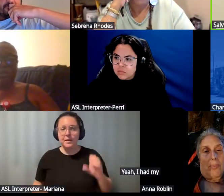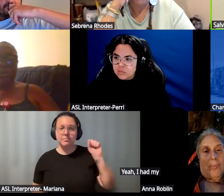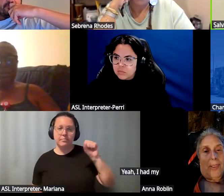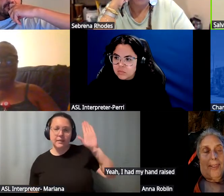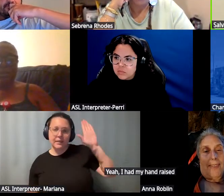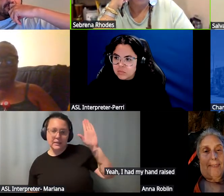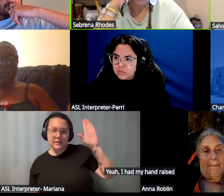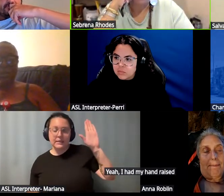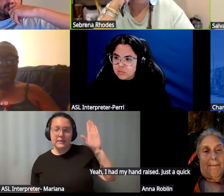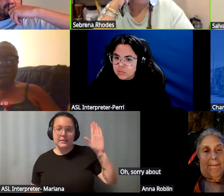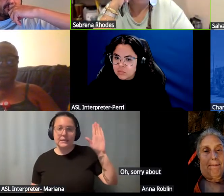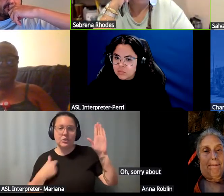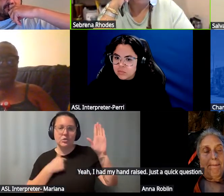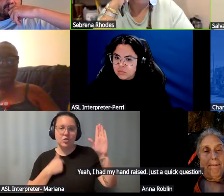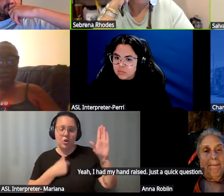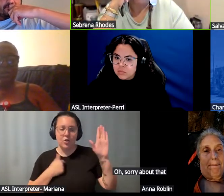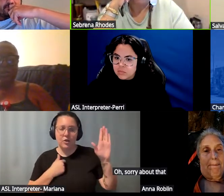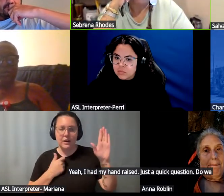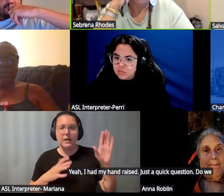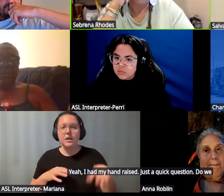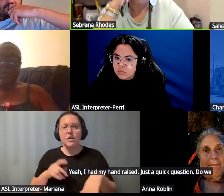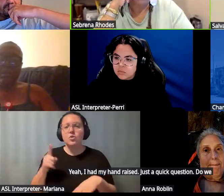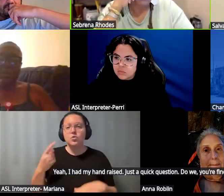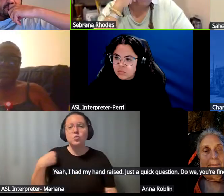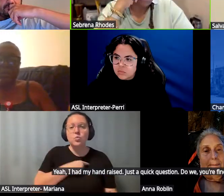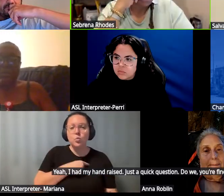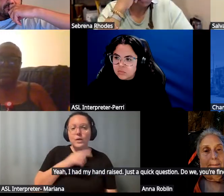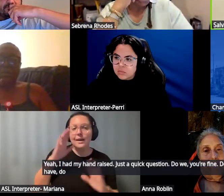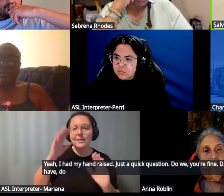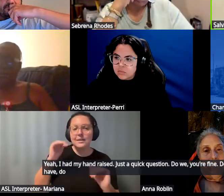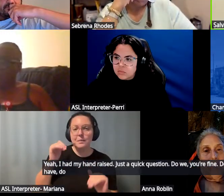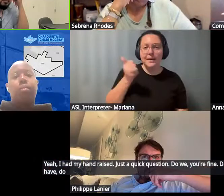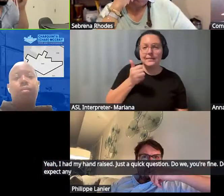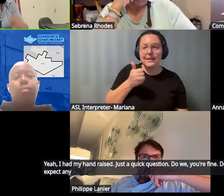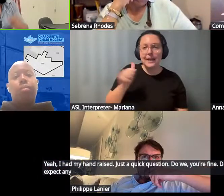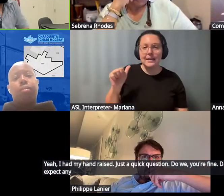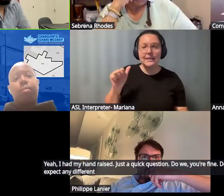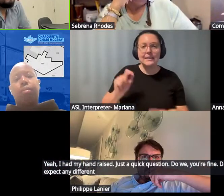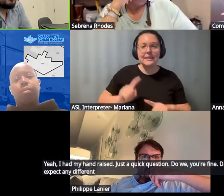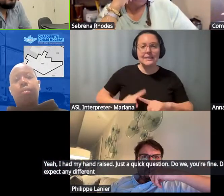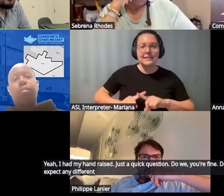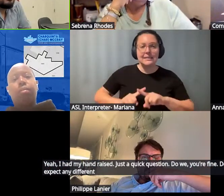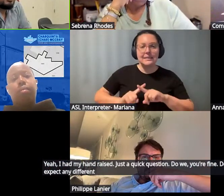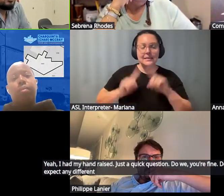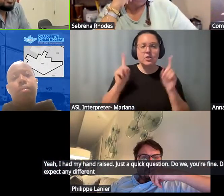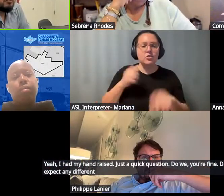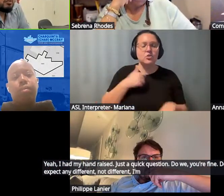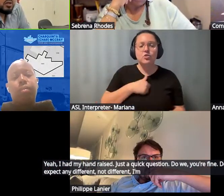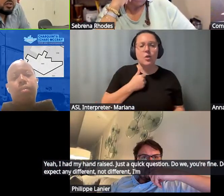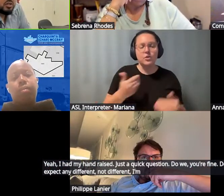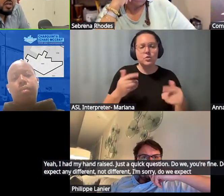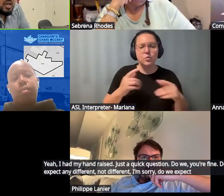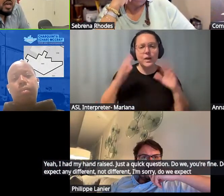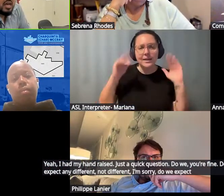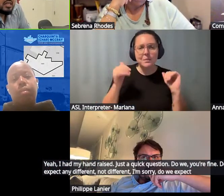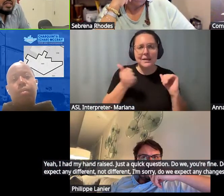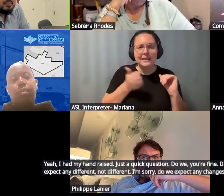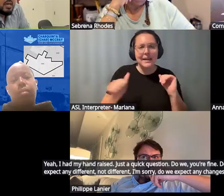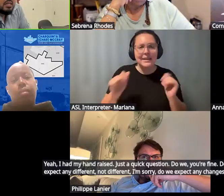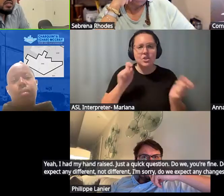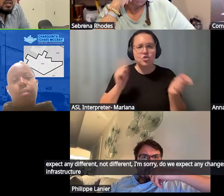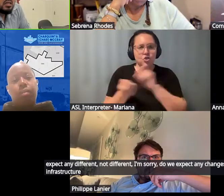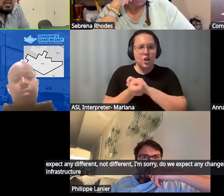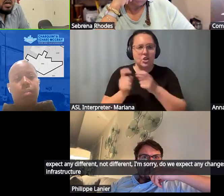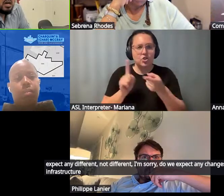question. Oh, sorry about that. You're fine. Do we expect any different, not different, I'm sorry, do we expect any changes to infrastructure at